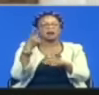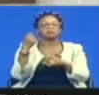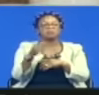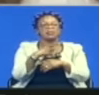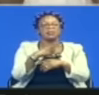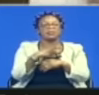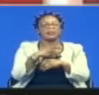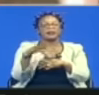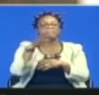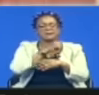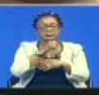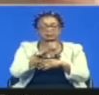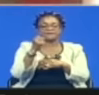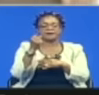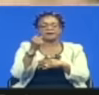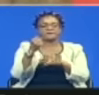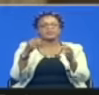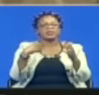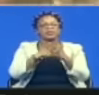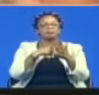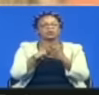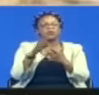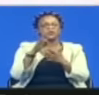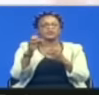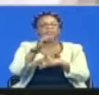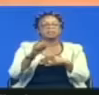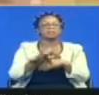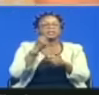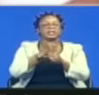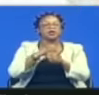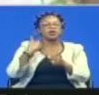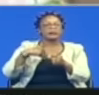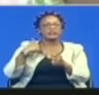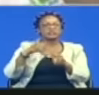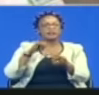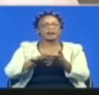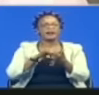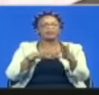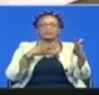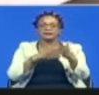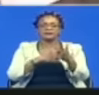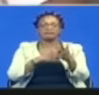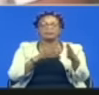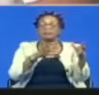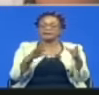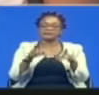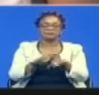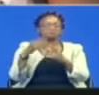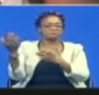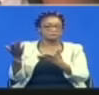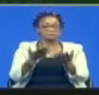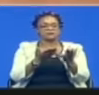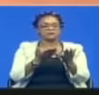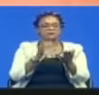hence missed the last five games of the season. He underwent an operation that locked him out of the party as the team received their